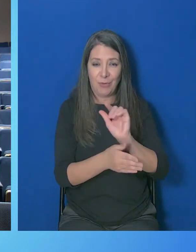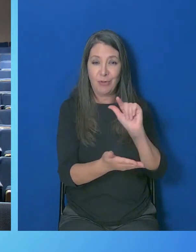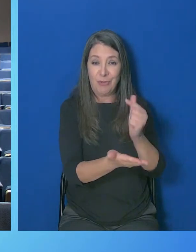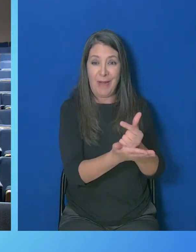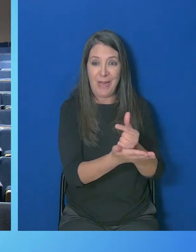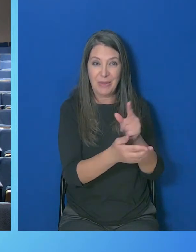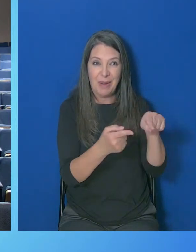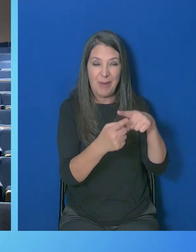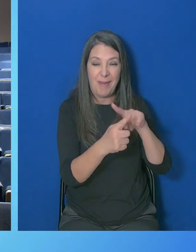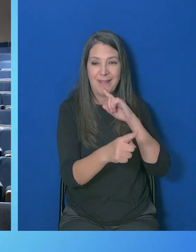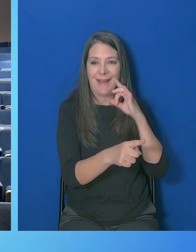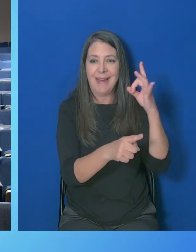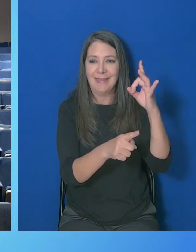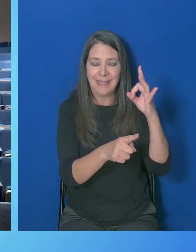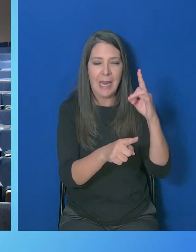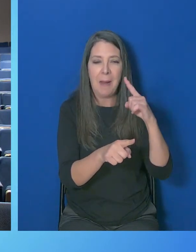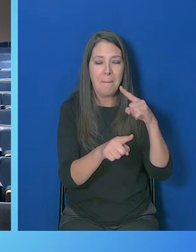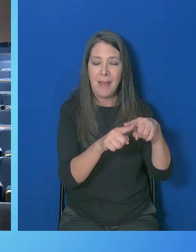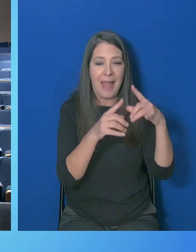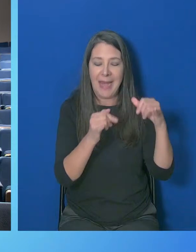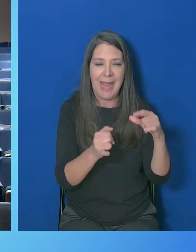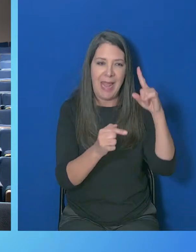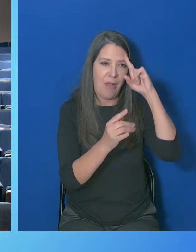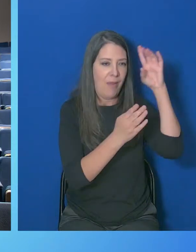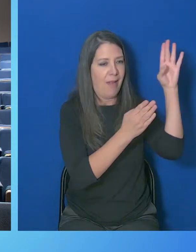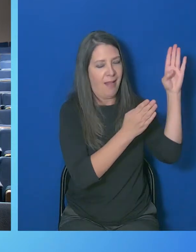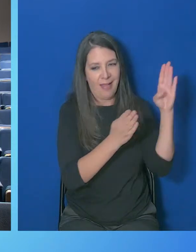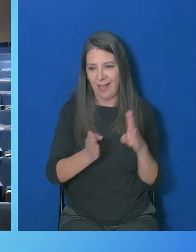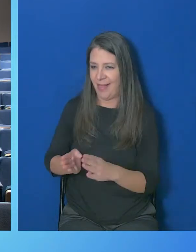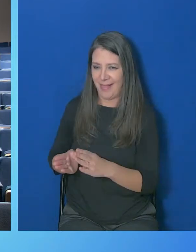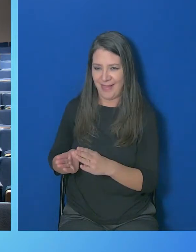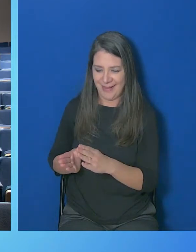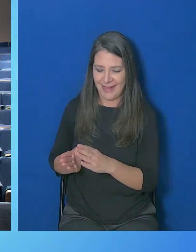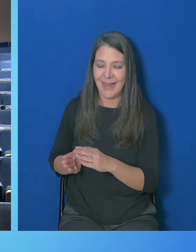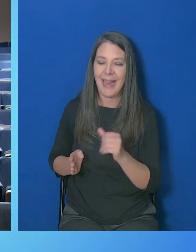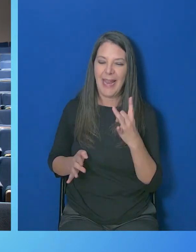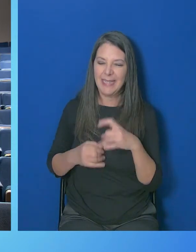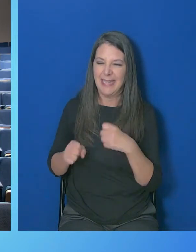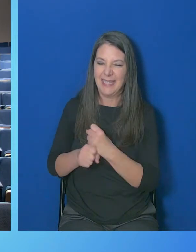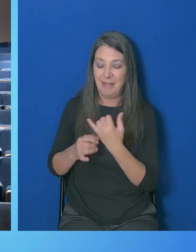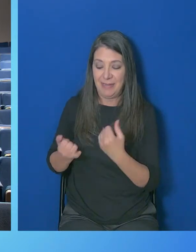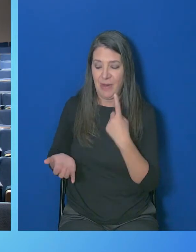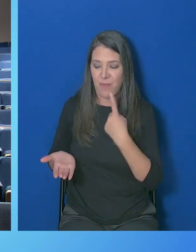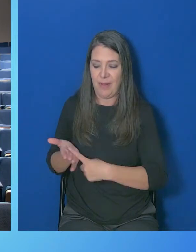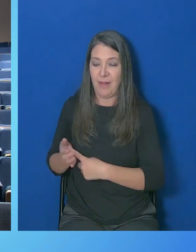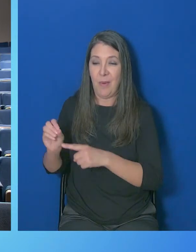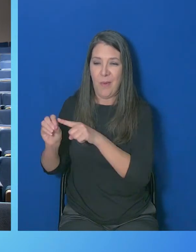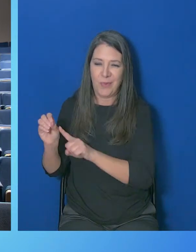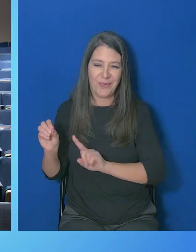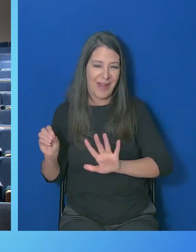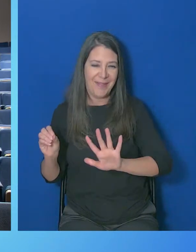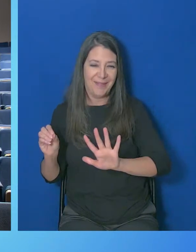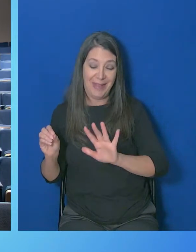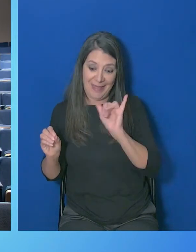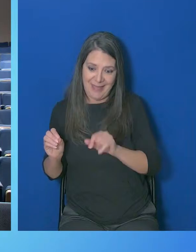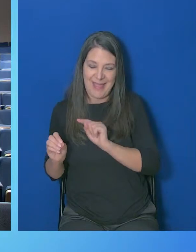up 18 years, and we're going to talk birth to 5 for a second. That's where it all starts,